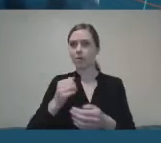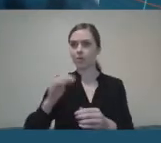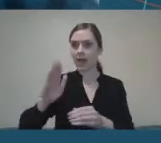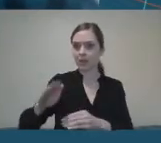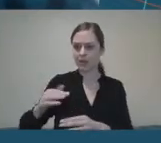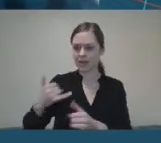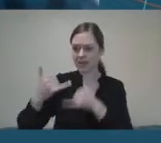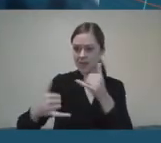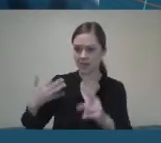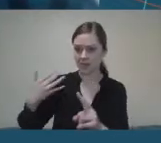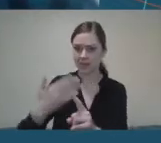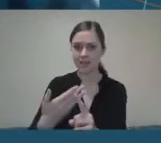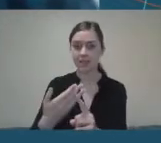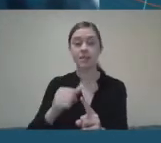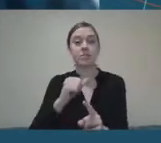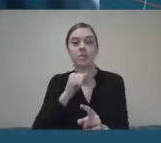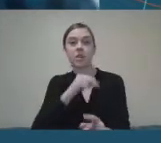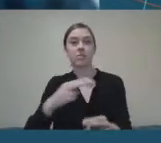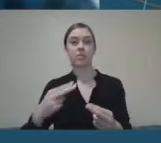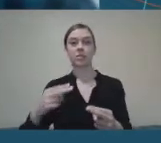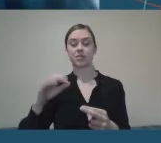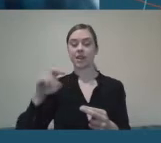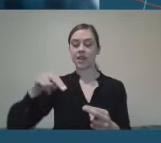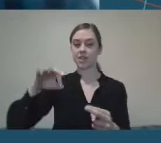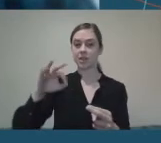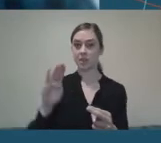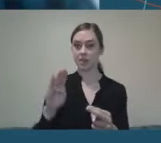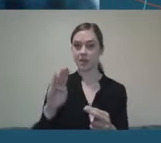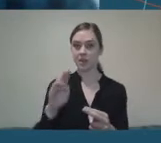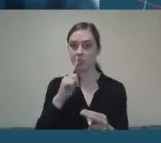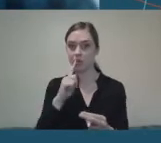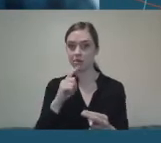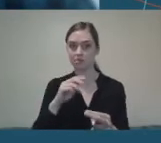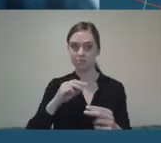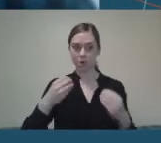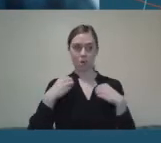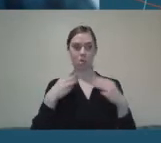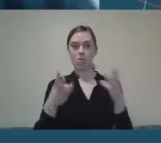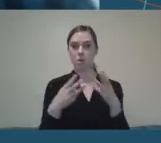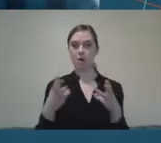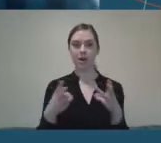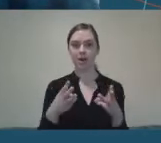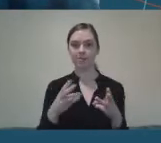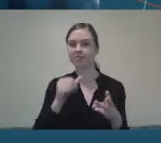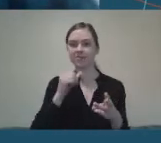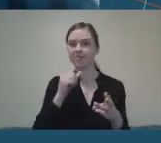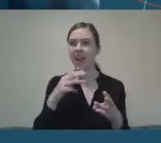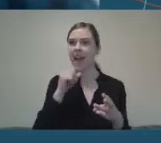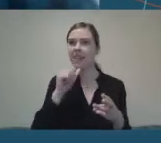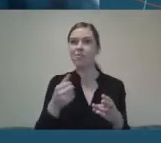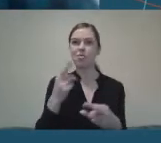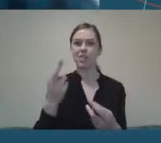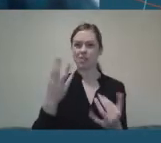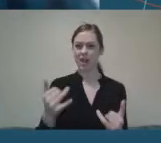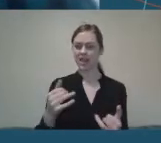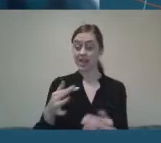not just to support them and highlight the work they're doing, but do the work ourselves. And there's no reason why, if you're a parent